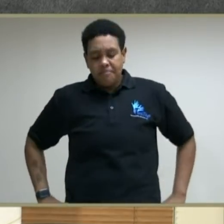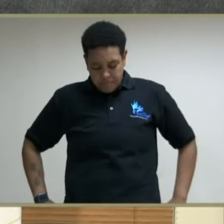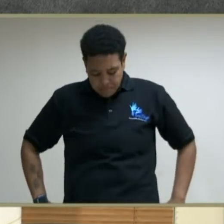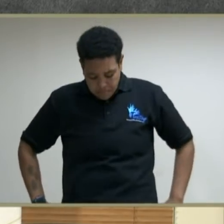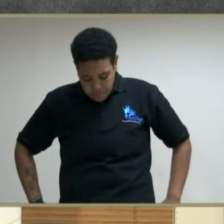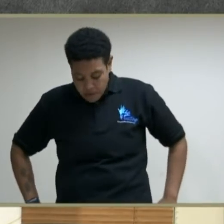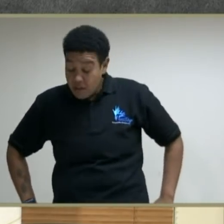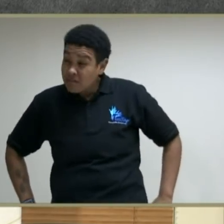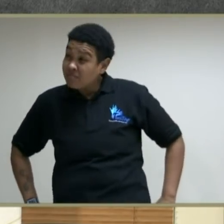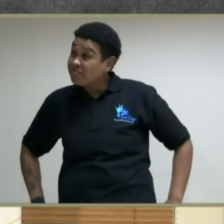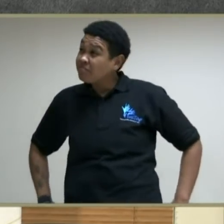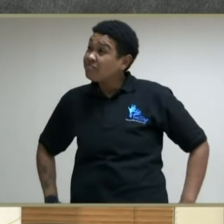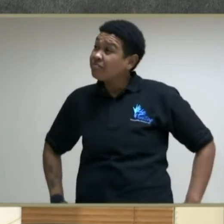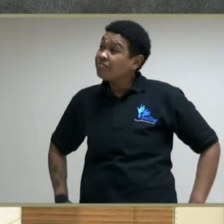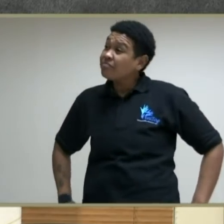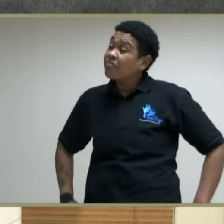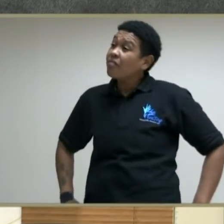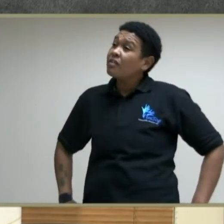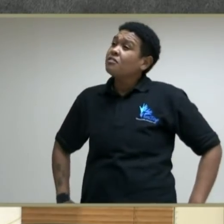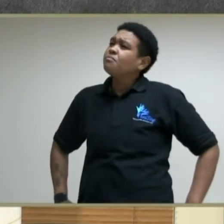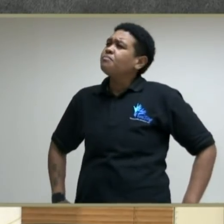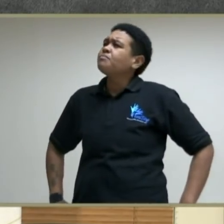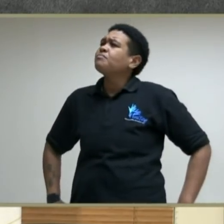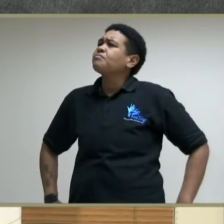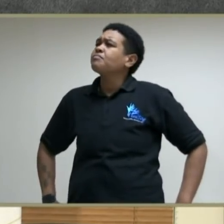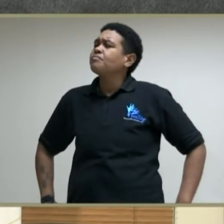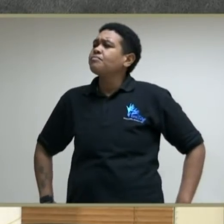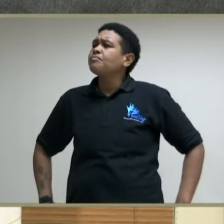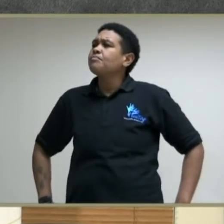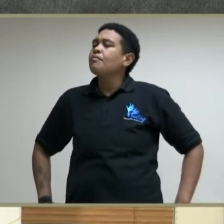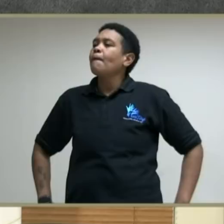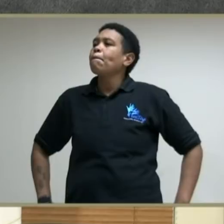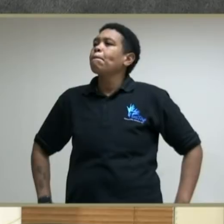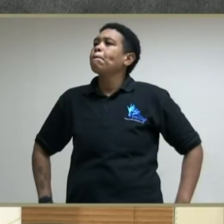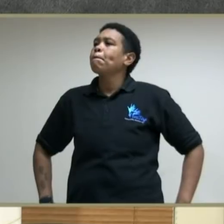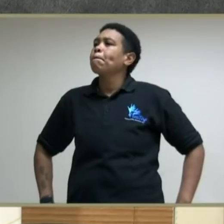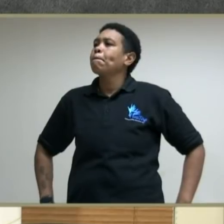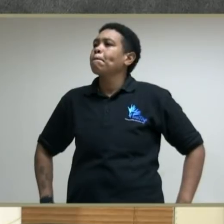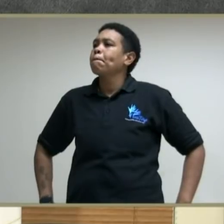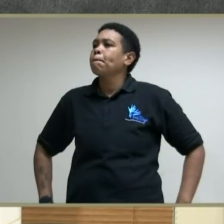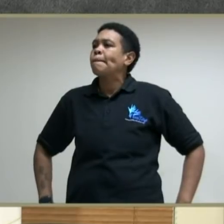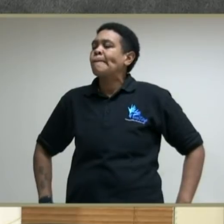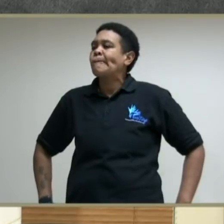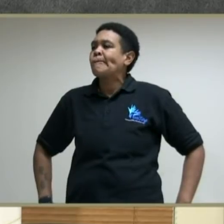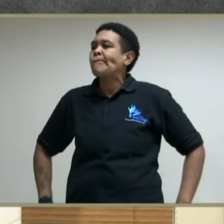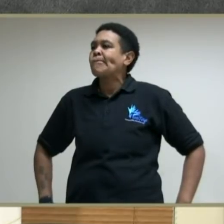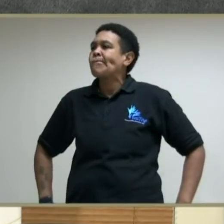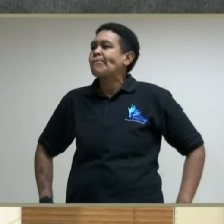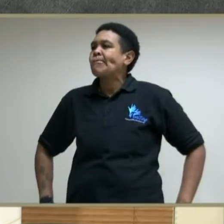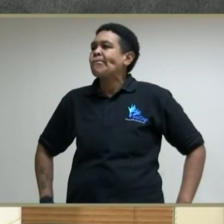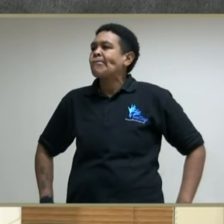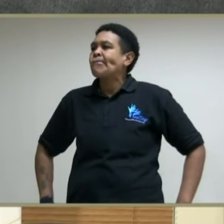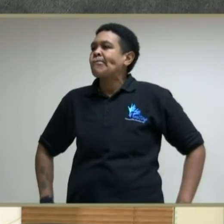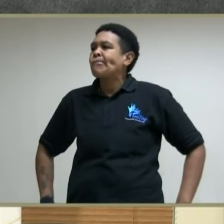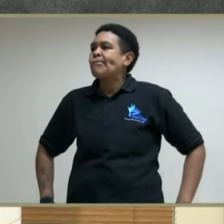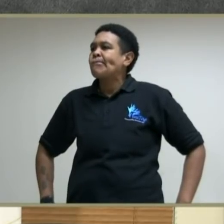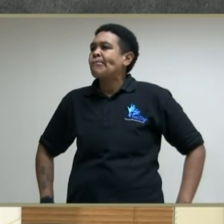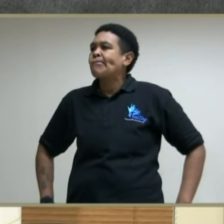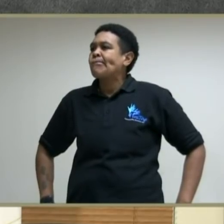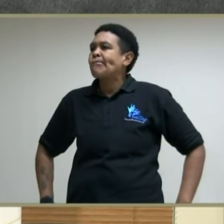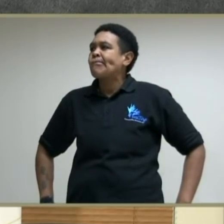Just looking at the hospitalizations again, just to show that in all categories of illness, moderately